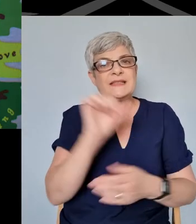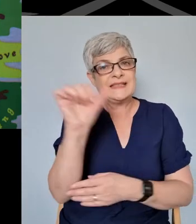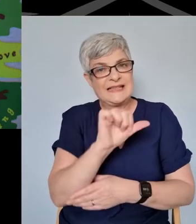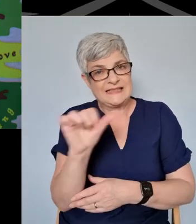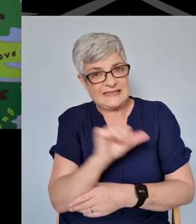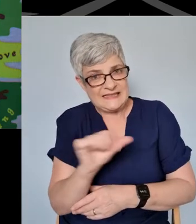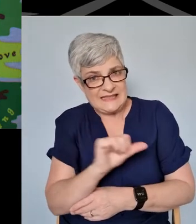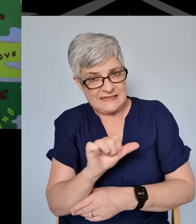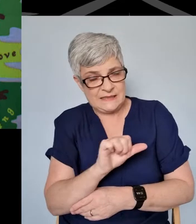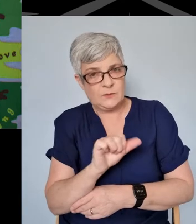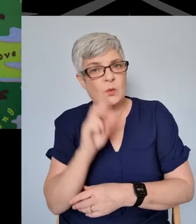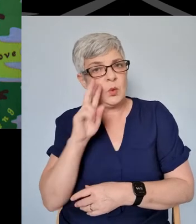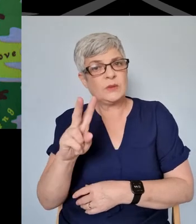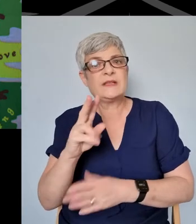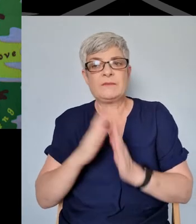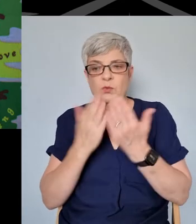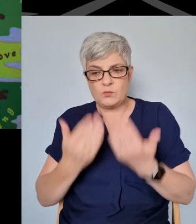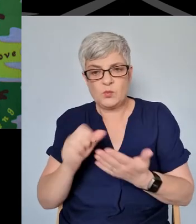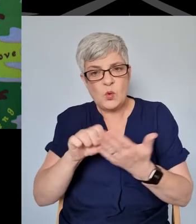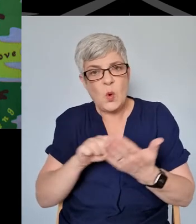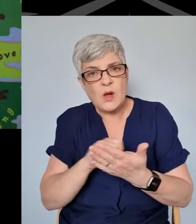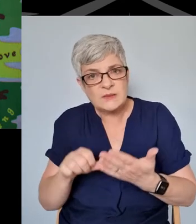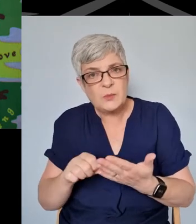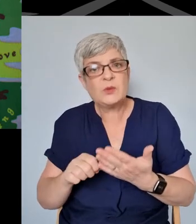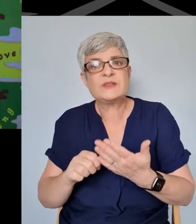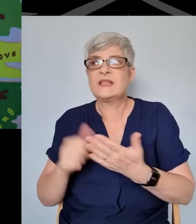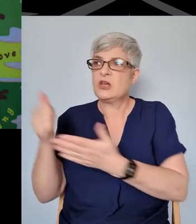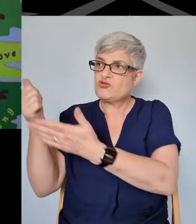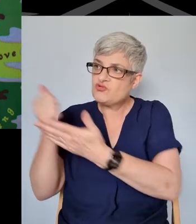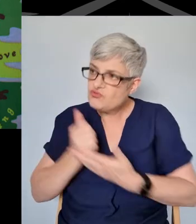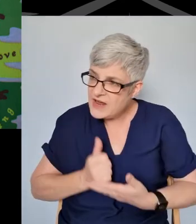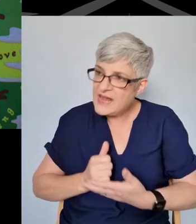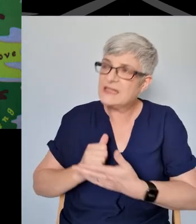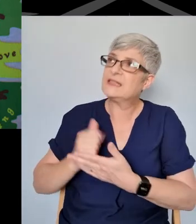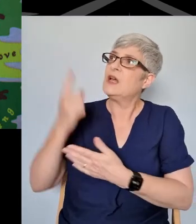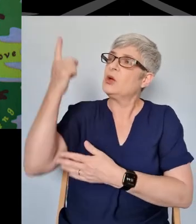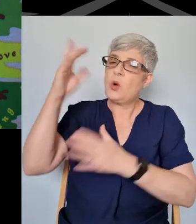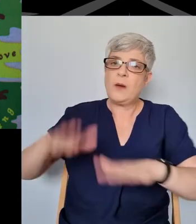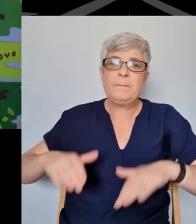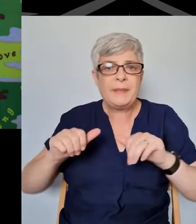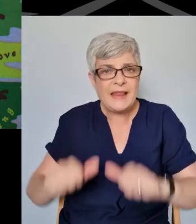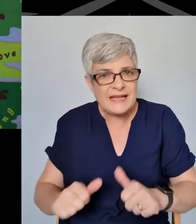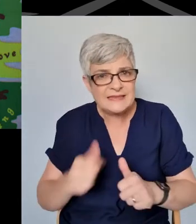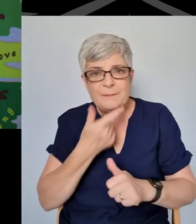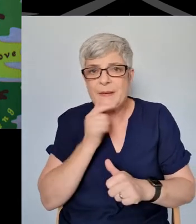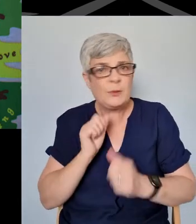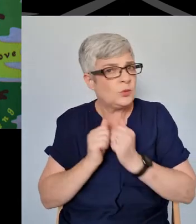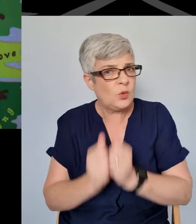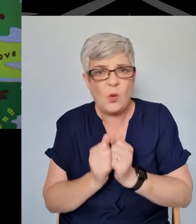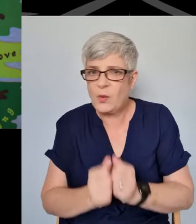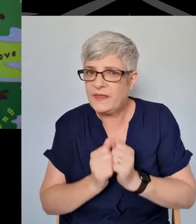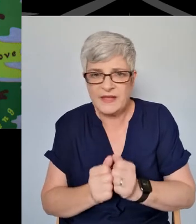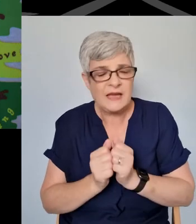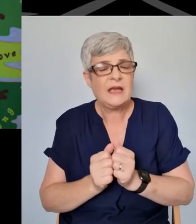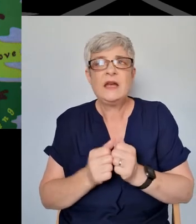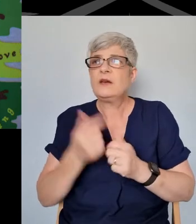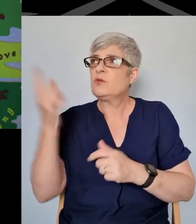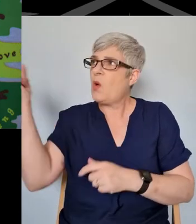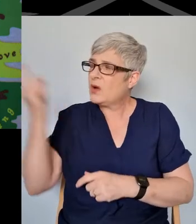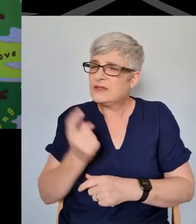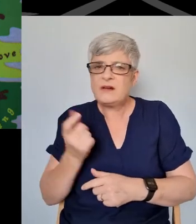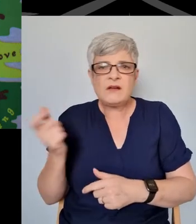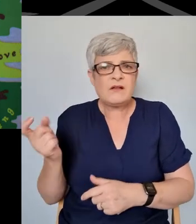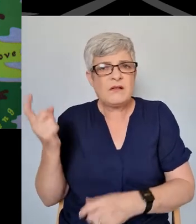how the gospel is a message of grace, of God reaching out, God blessing the unworthy, God coming to the overlooked,